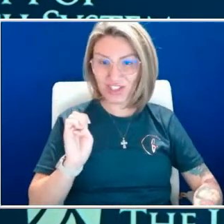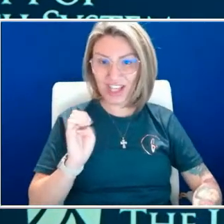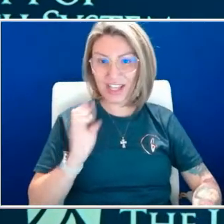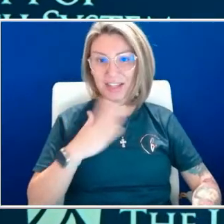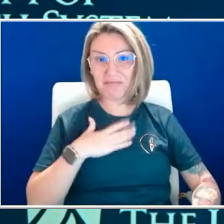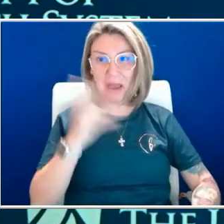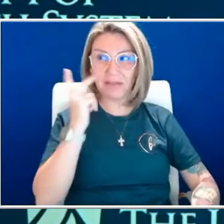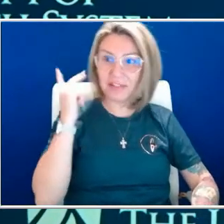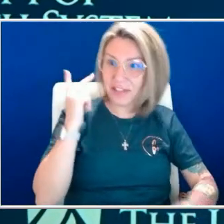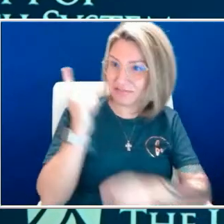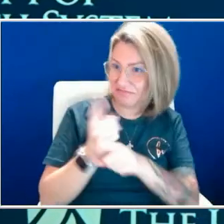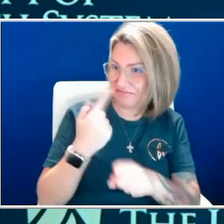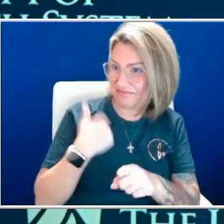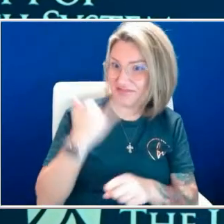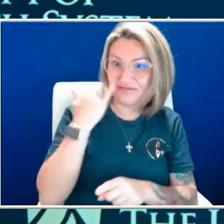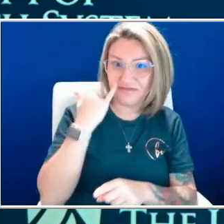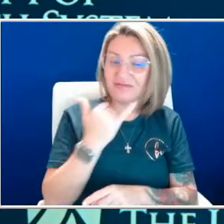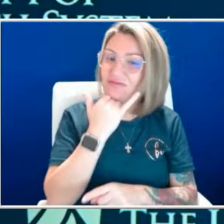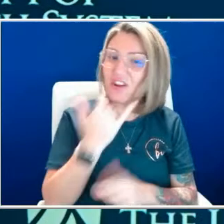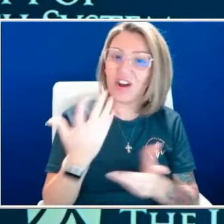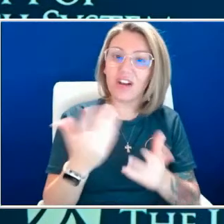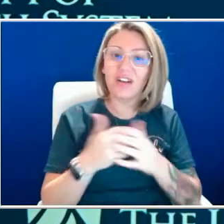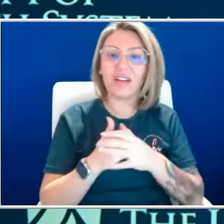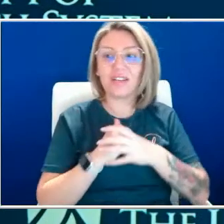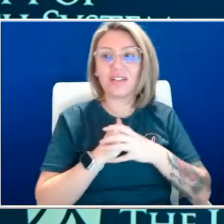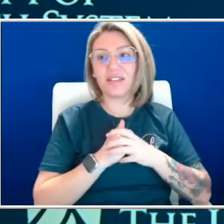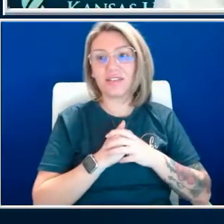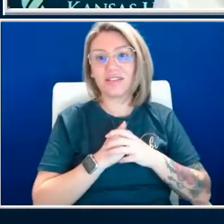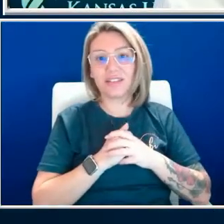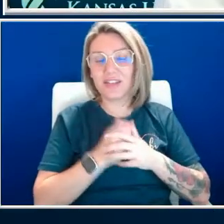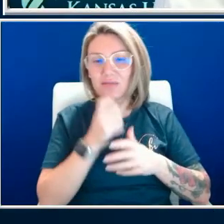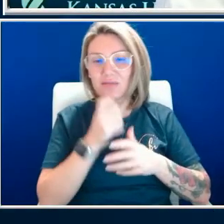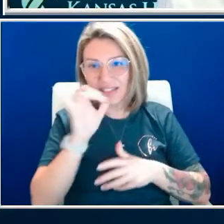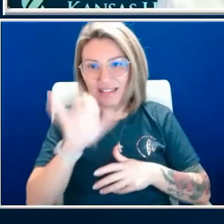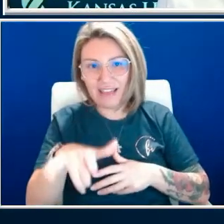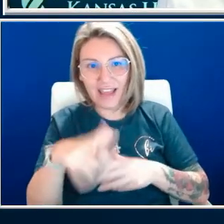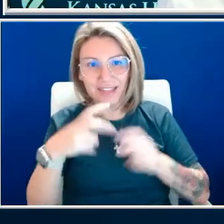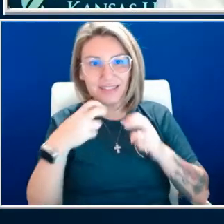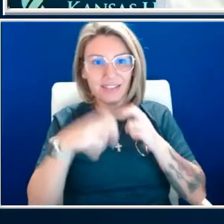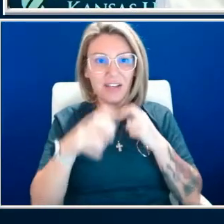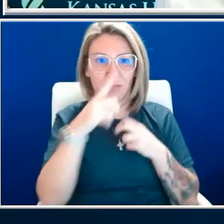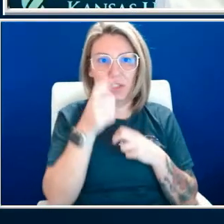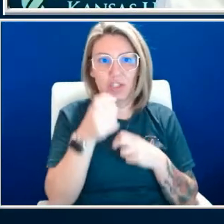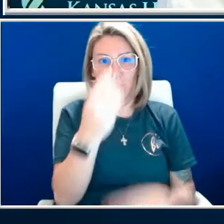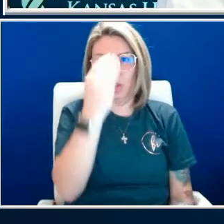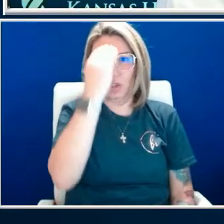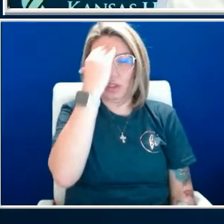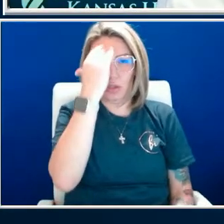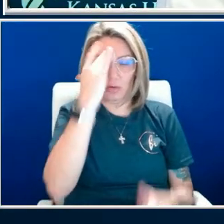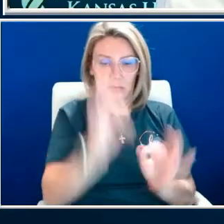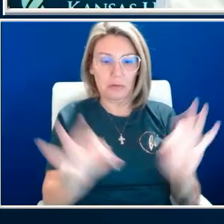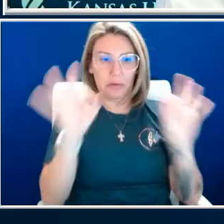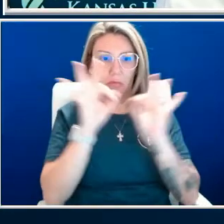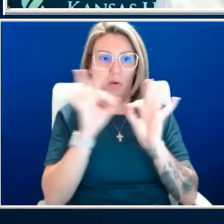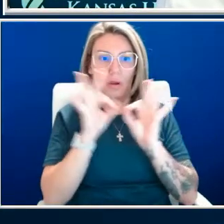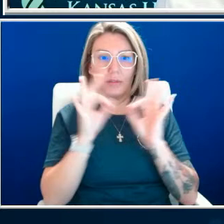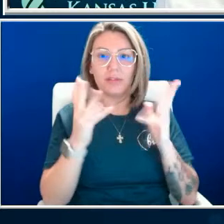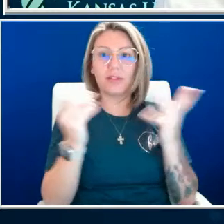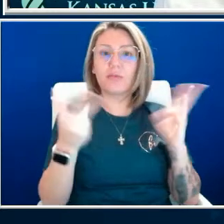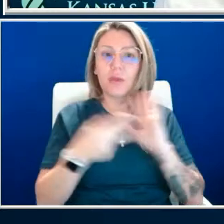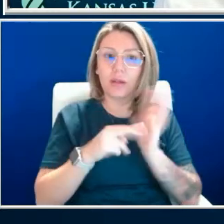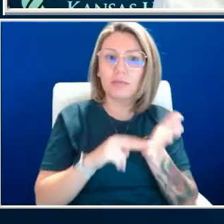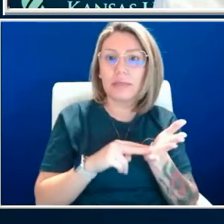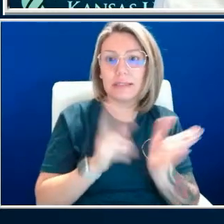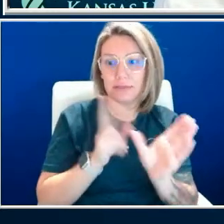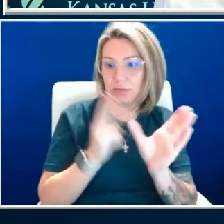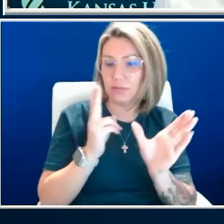I'm wrong, Jackie, it wasn't that difficult because I think she knew what the magnitude of what this meant, is that she was going to die of